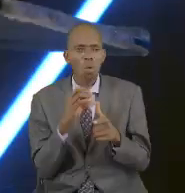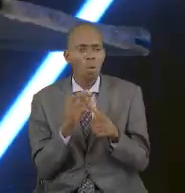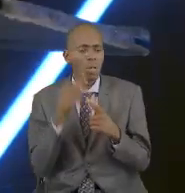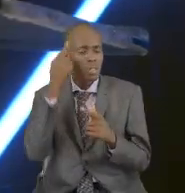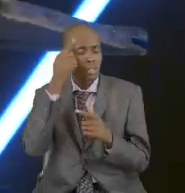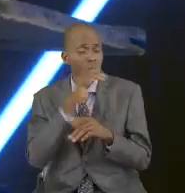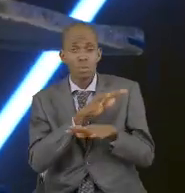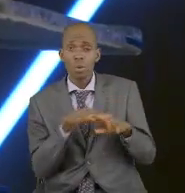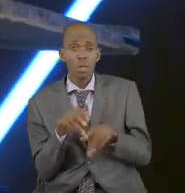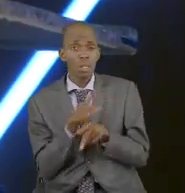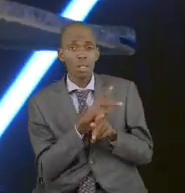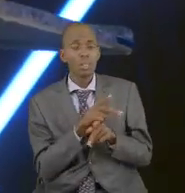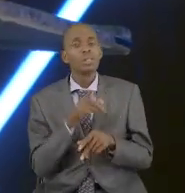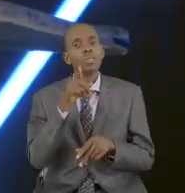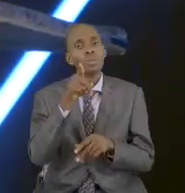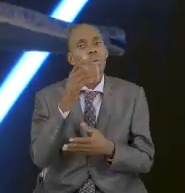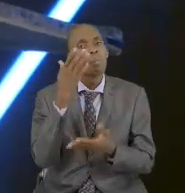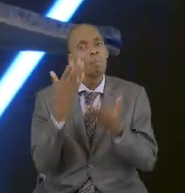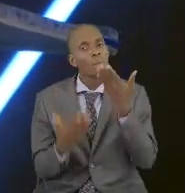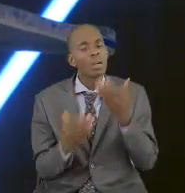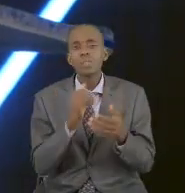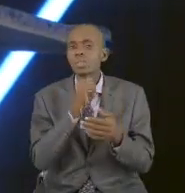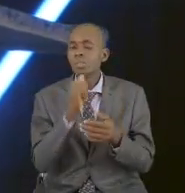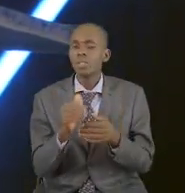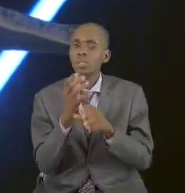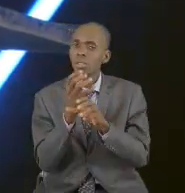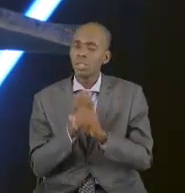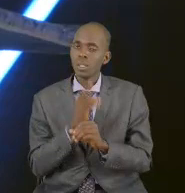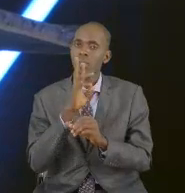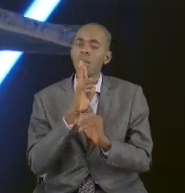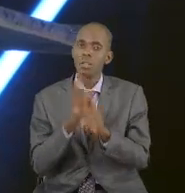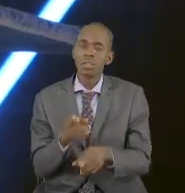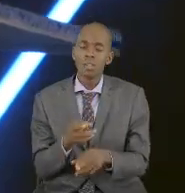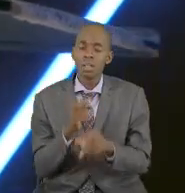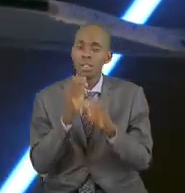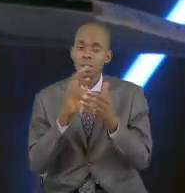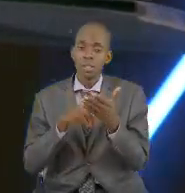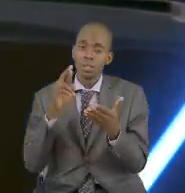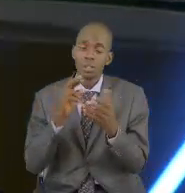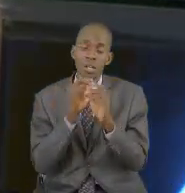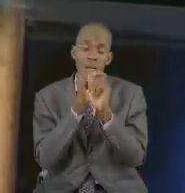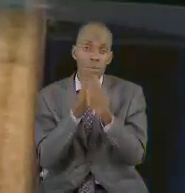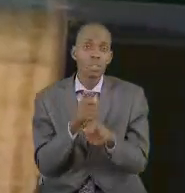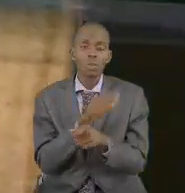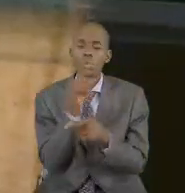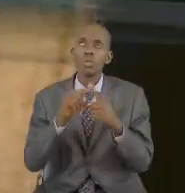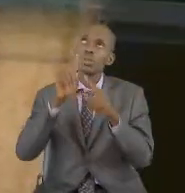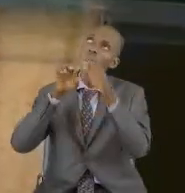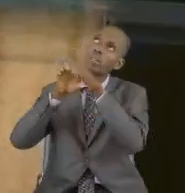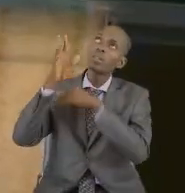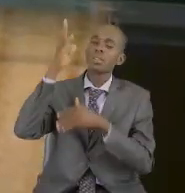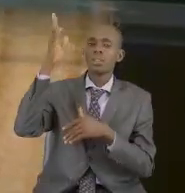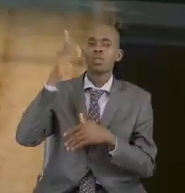you might not be rewarded when you get over there. You are not exposing your mistakes. You are